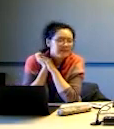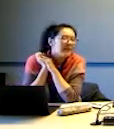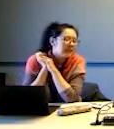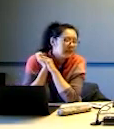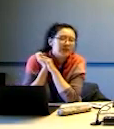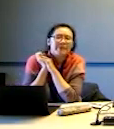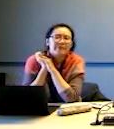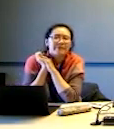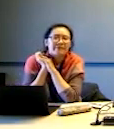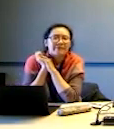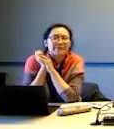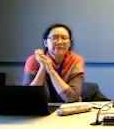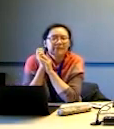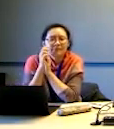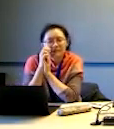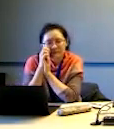me one second.